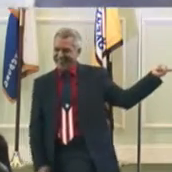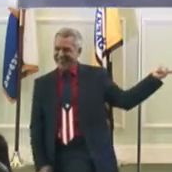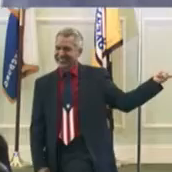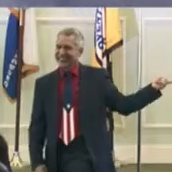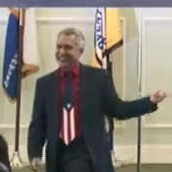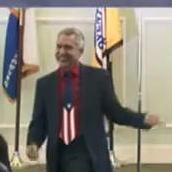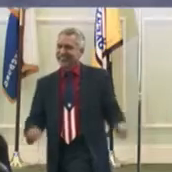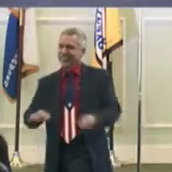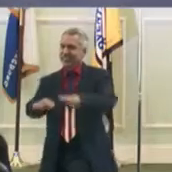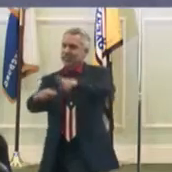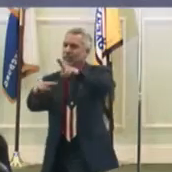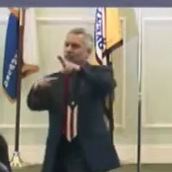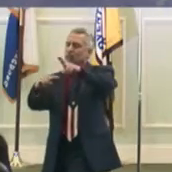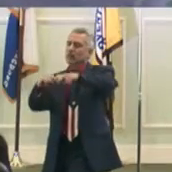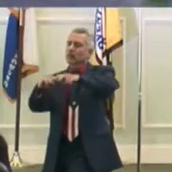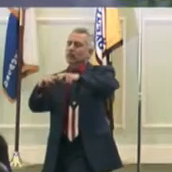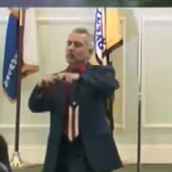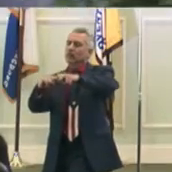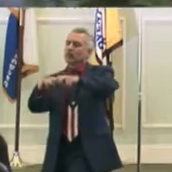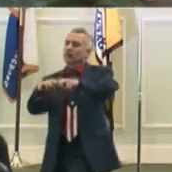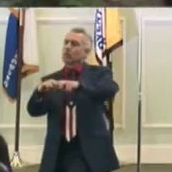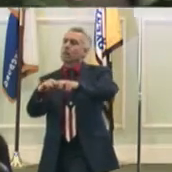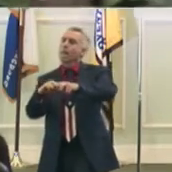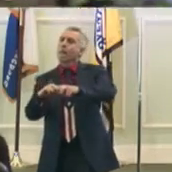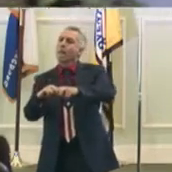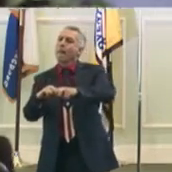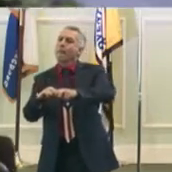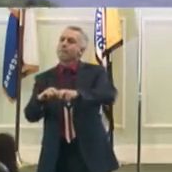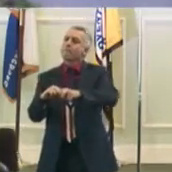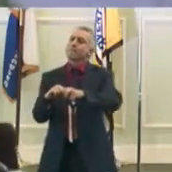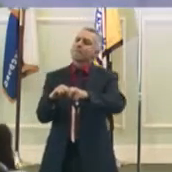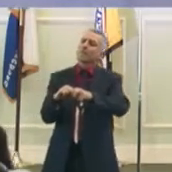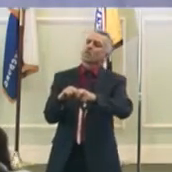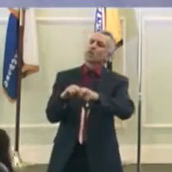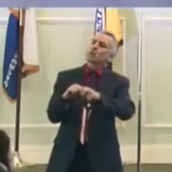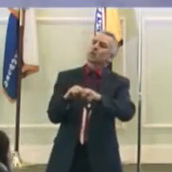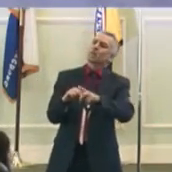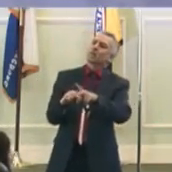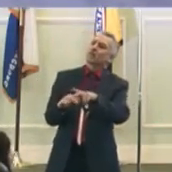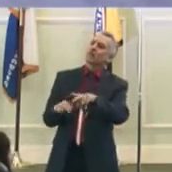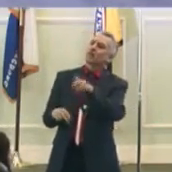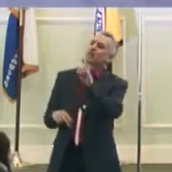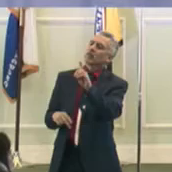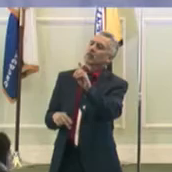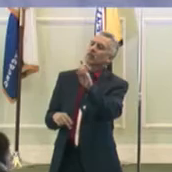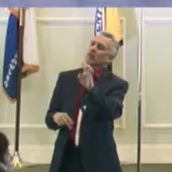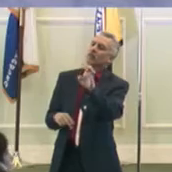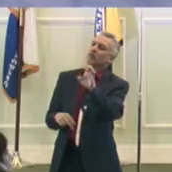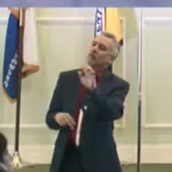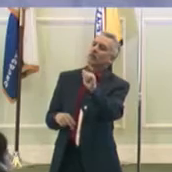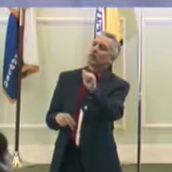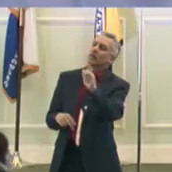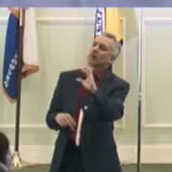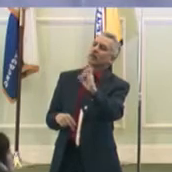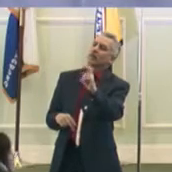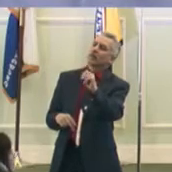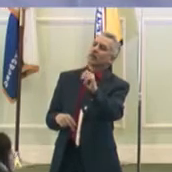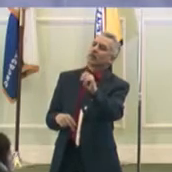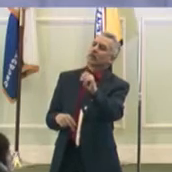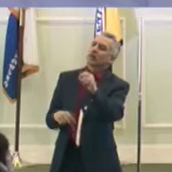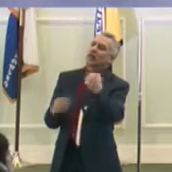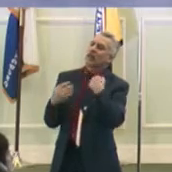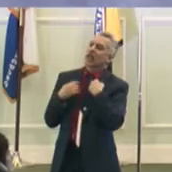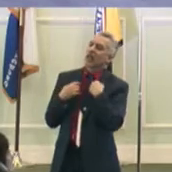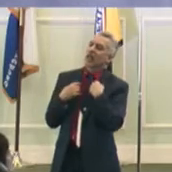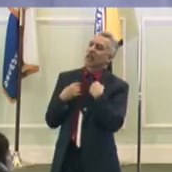visits in, that there was a deacon in the church. Name will go unsaid. It's not a negative, but it was a deacon in the church, and he was sick with cancer, and